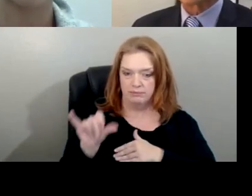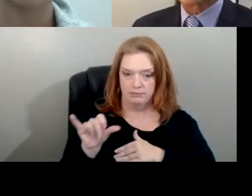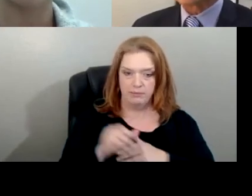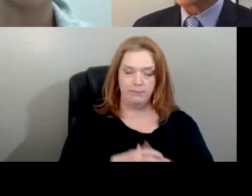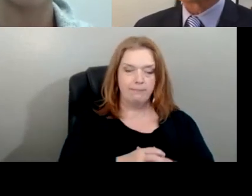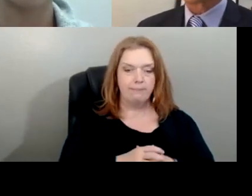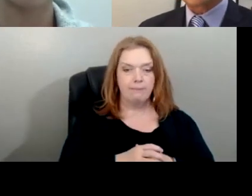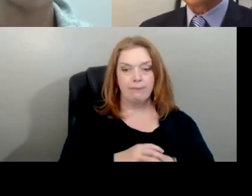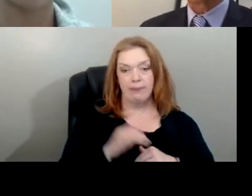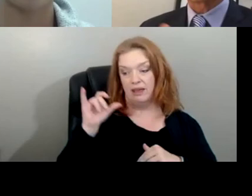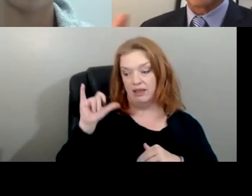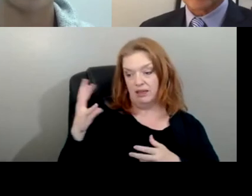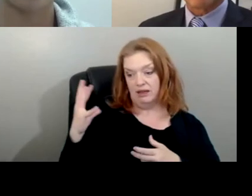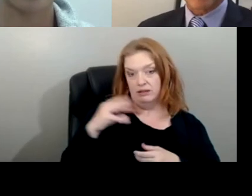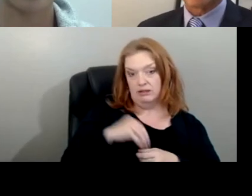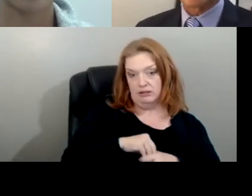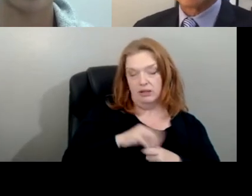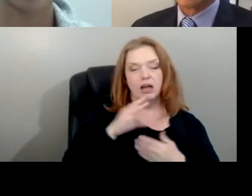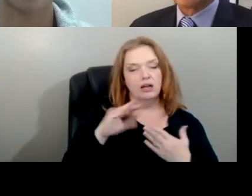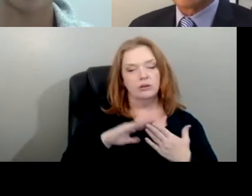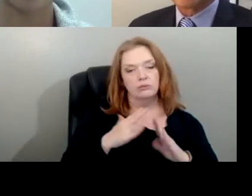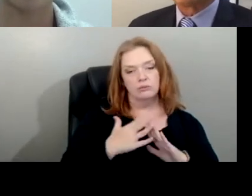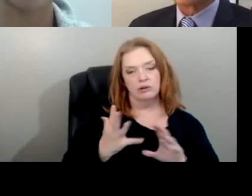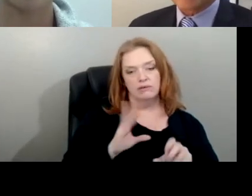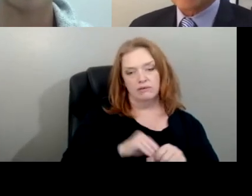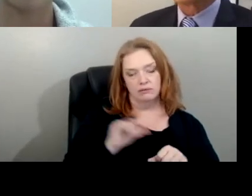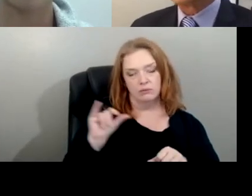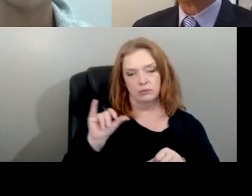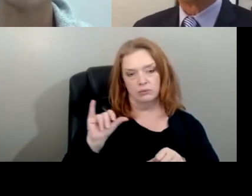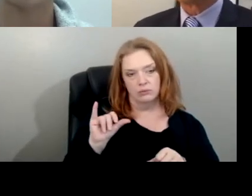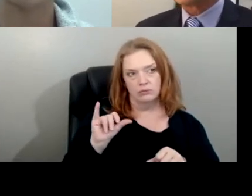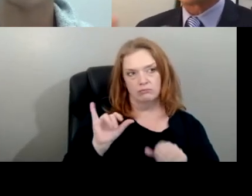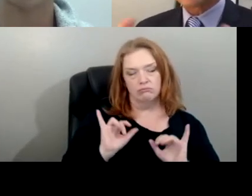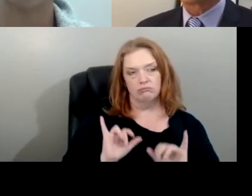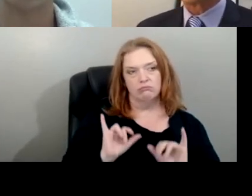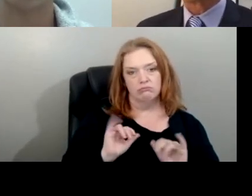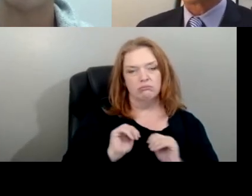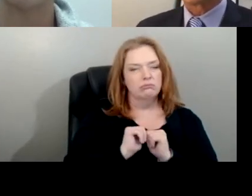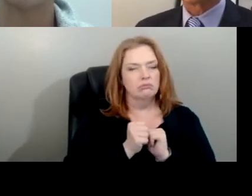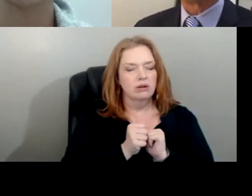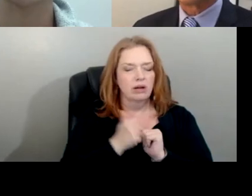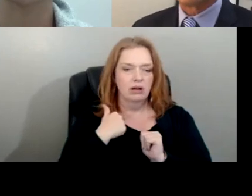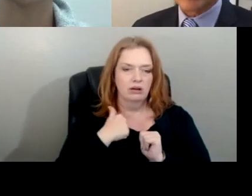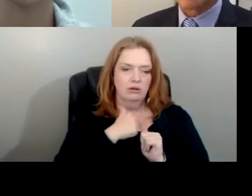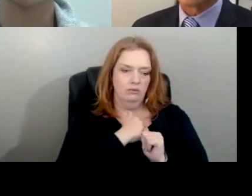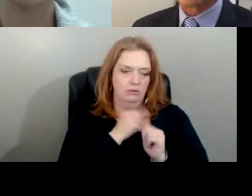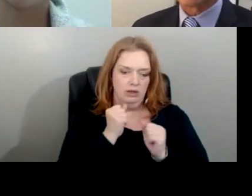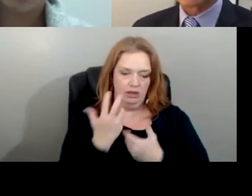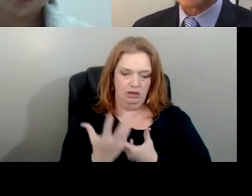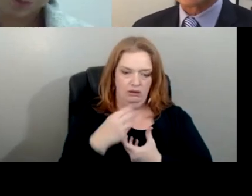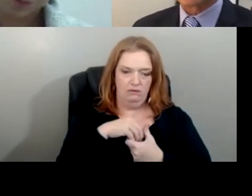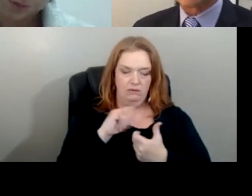So taking that into account and community involvement, how do we get the community involved